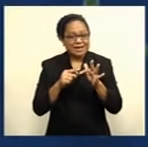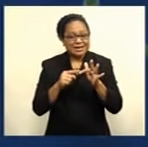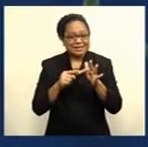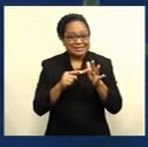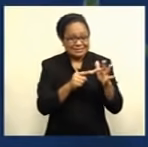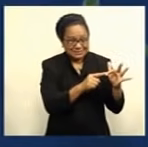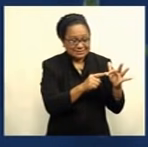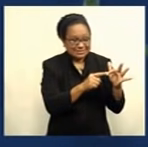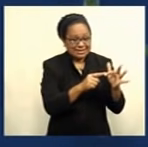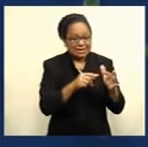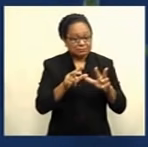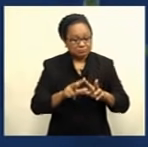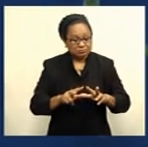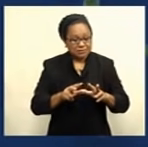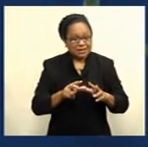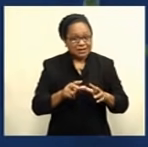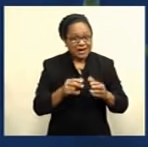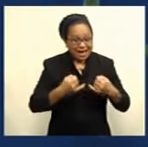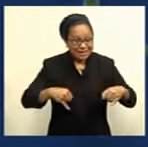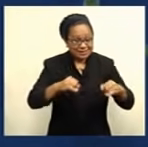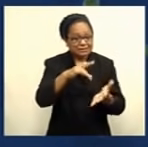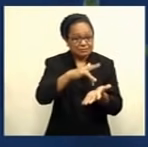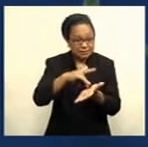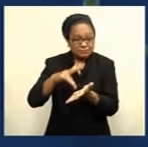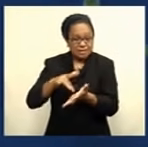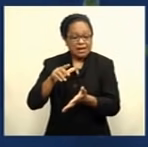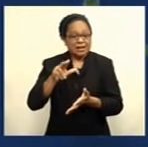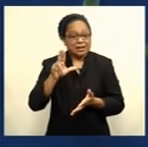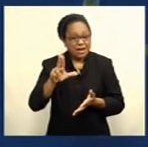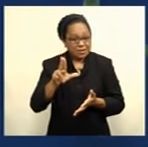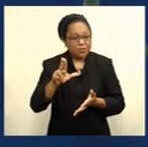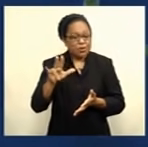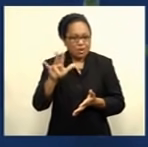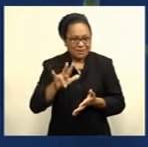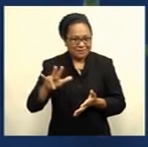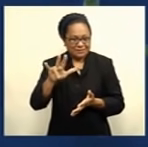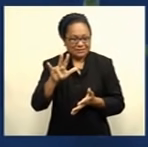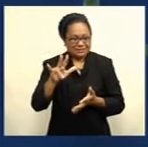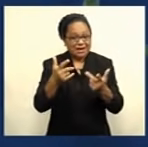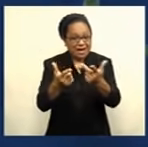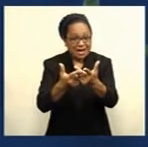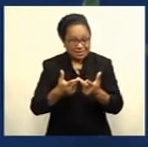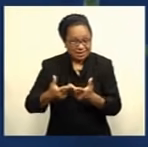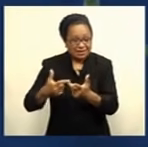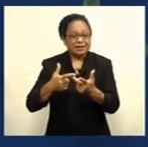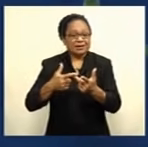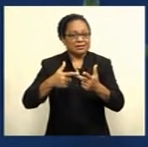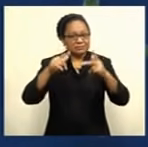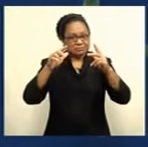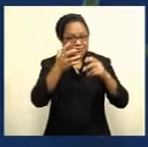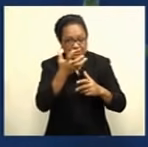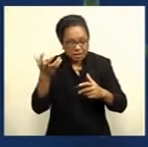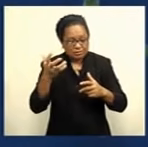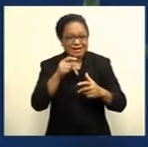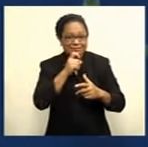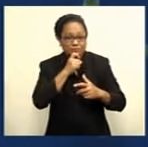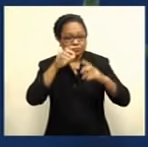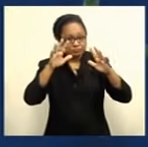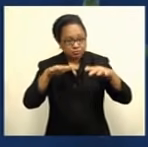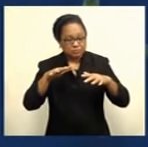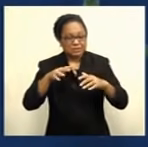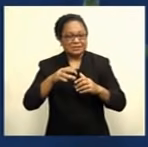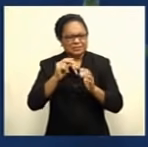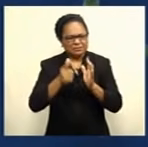interior of the larger islands, the Lau and Lomaiviti groups. Elsewhere, cloudy periods with afternoon or evening showers and